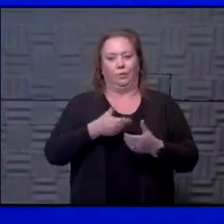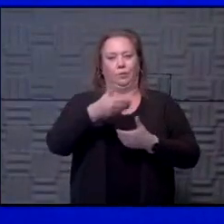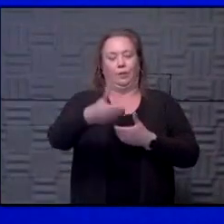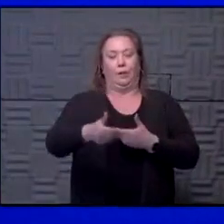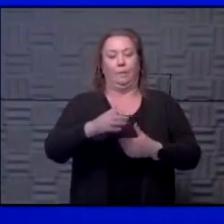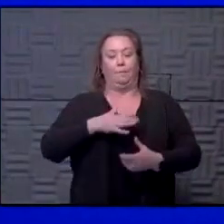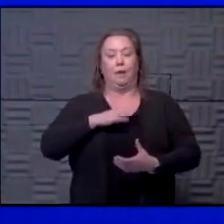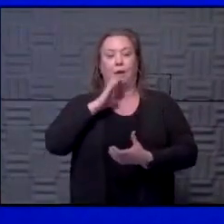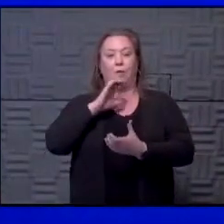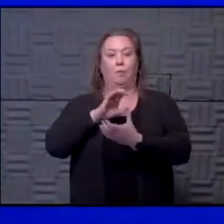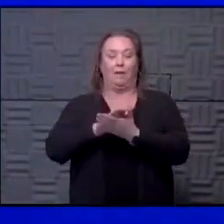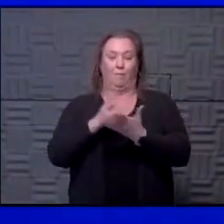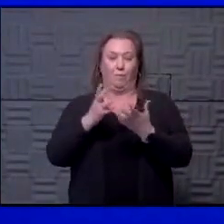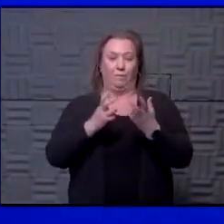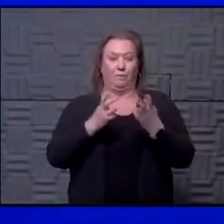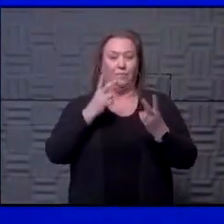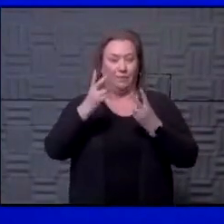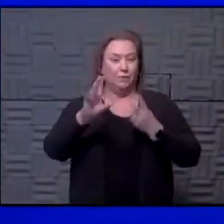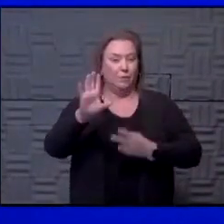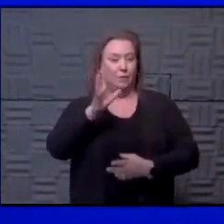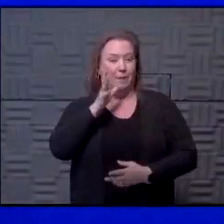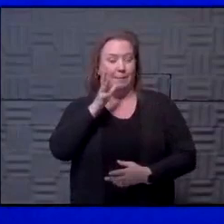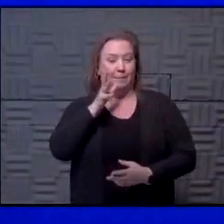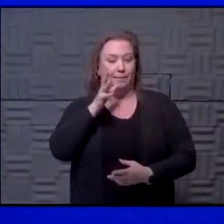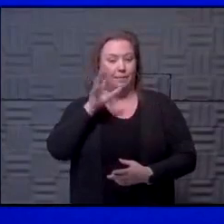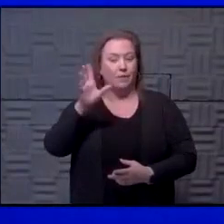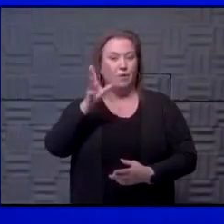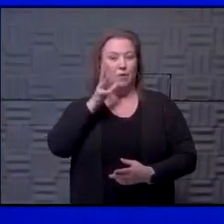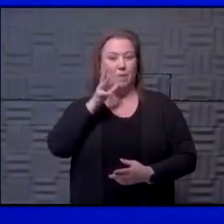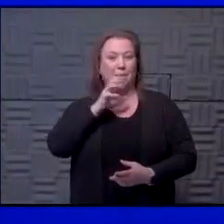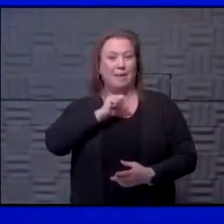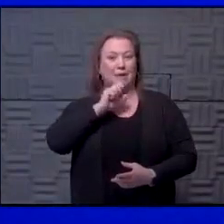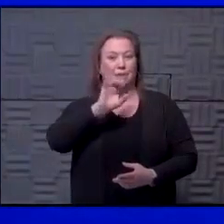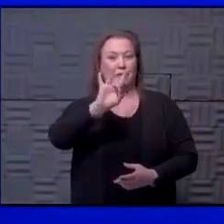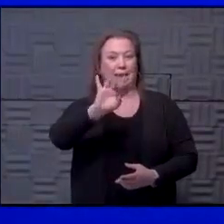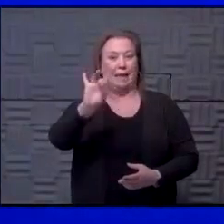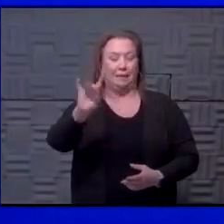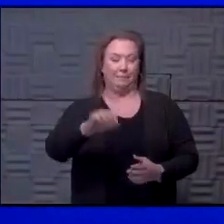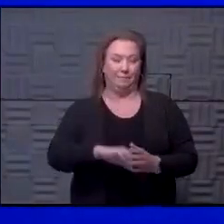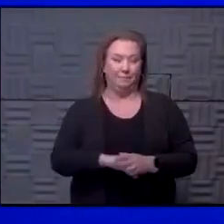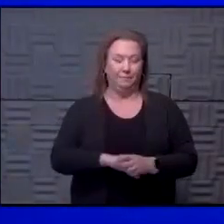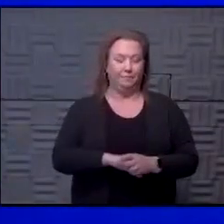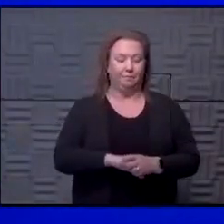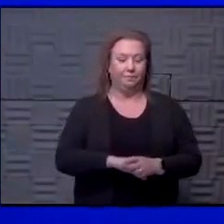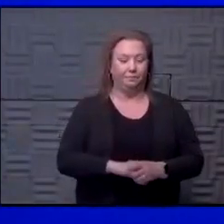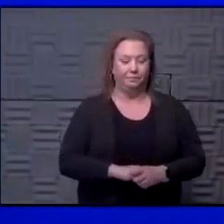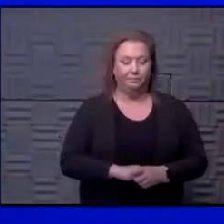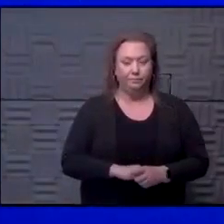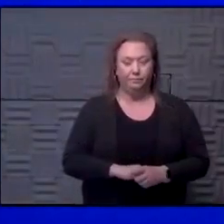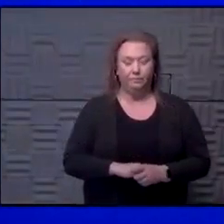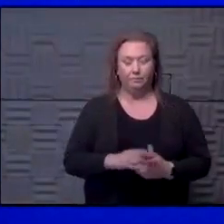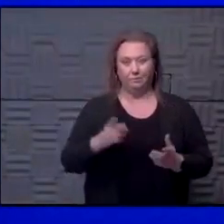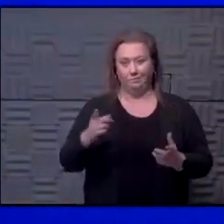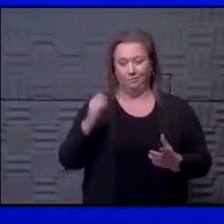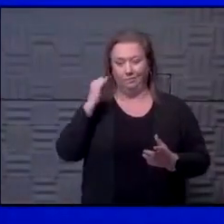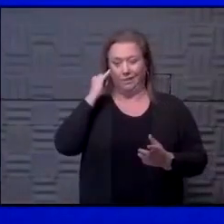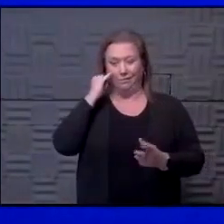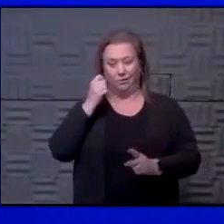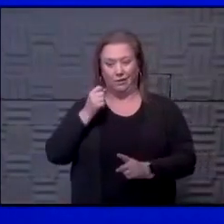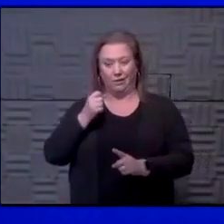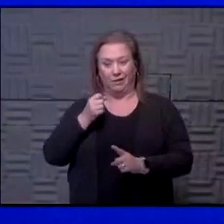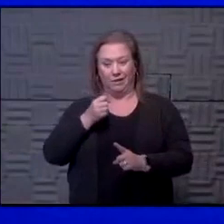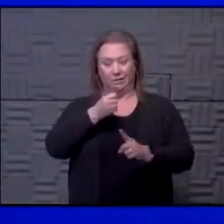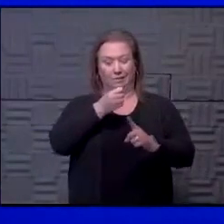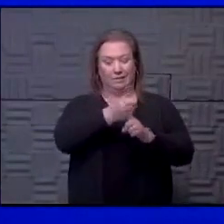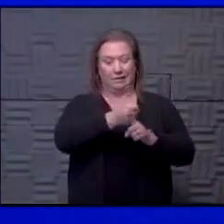wife likes to go see her mom. Her mom is 88. So if she got it there, can she